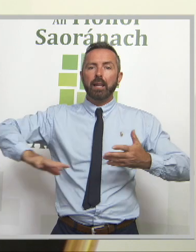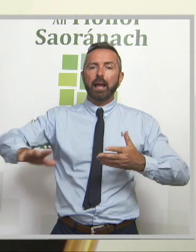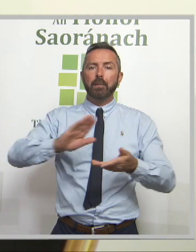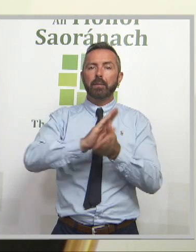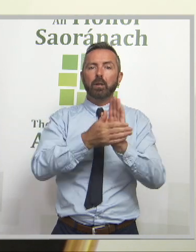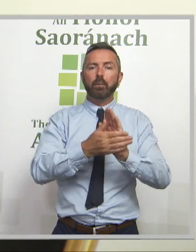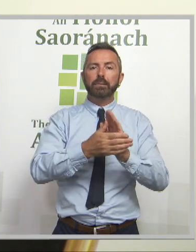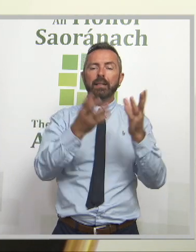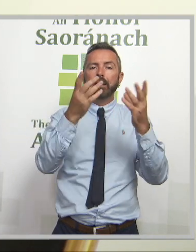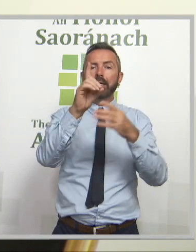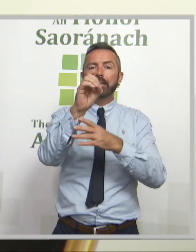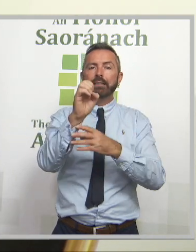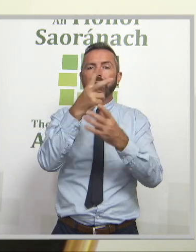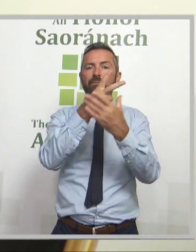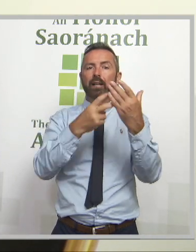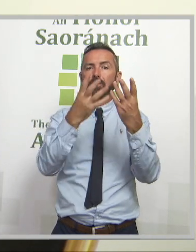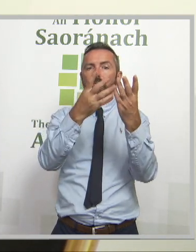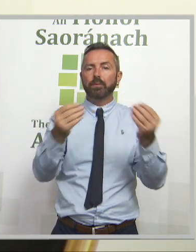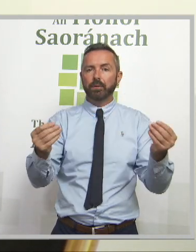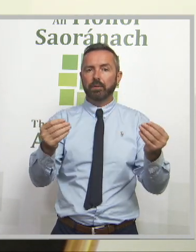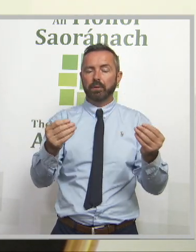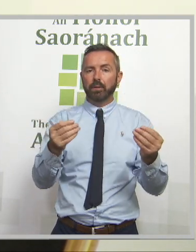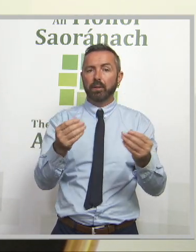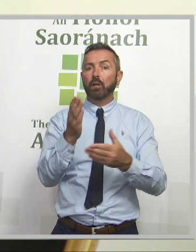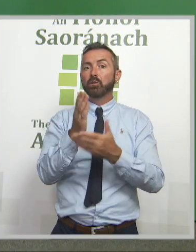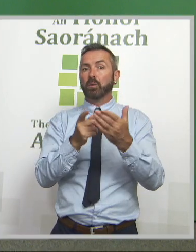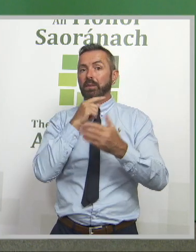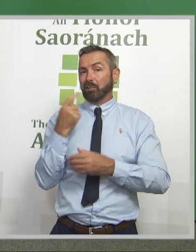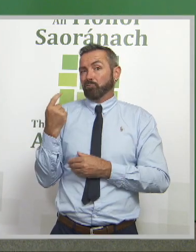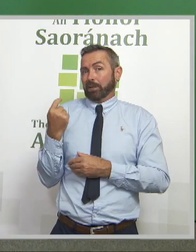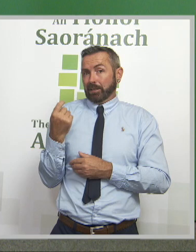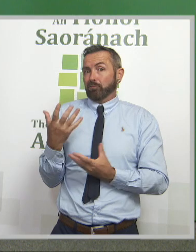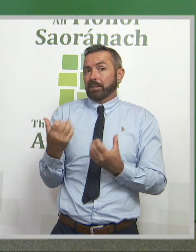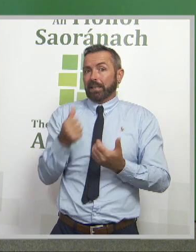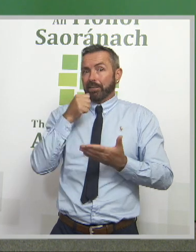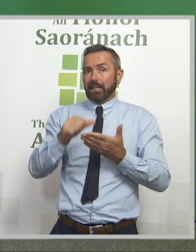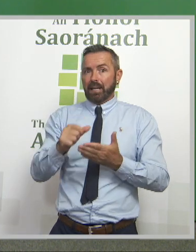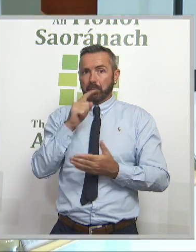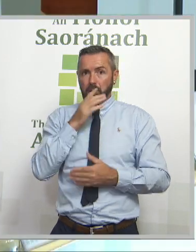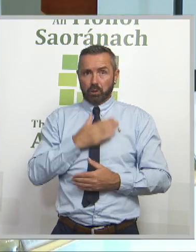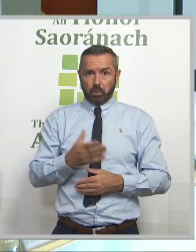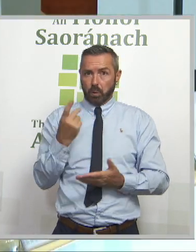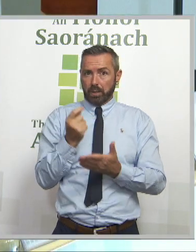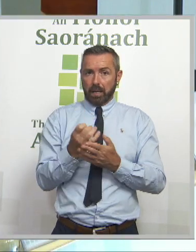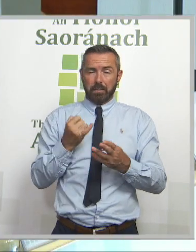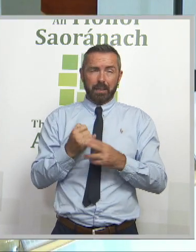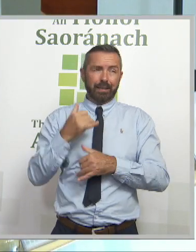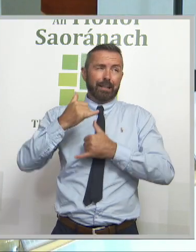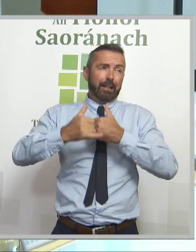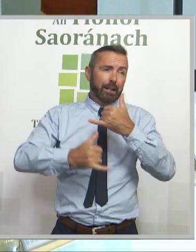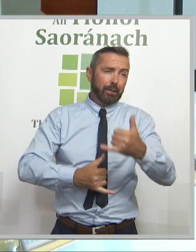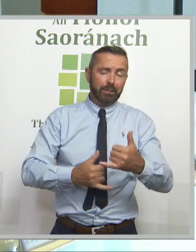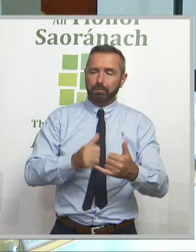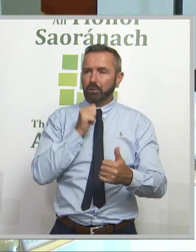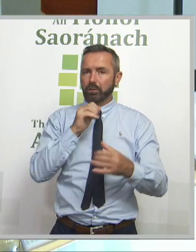Some of them are saying they got a letter recently, but that's the only communication they've had in years. Is that a resourcing matter? Is it